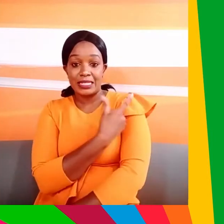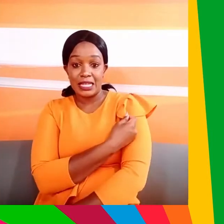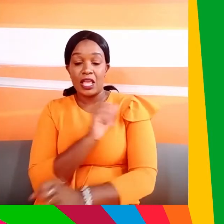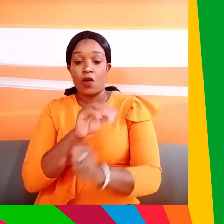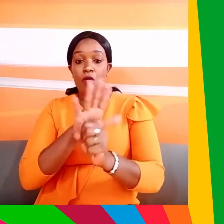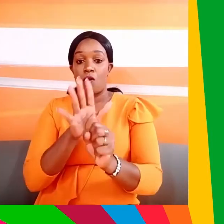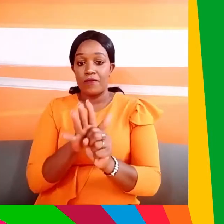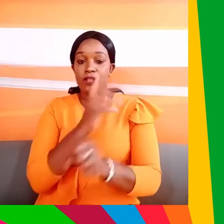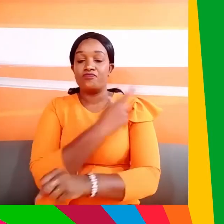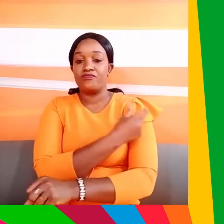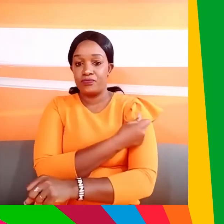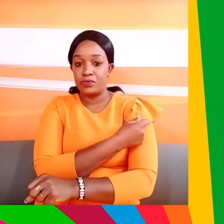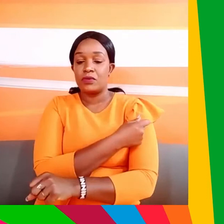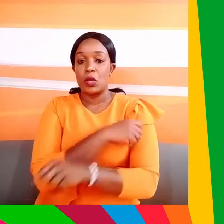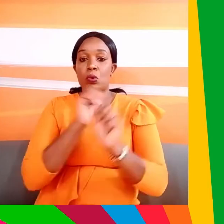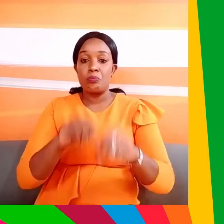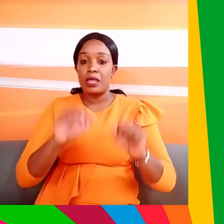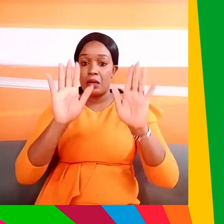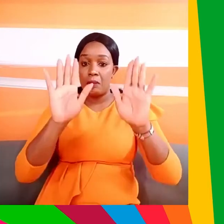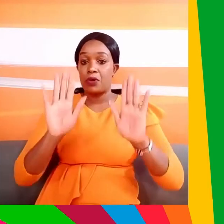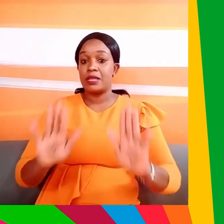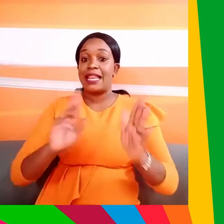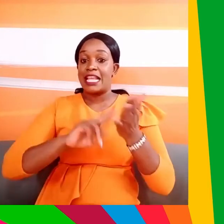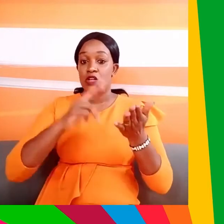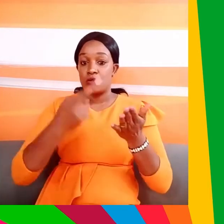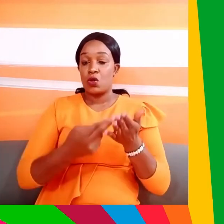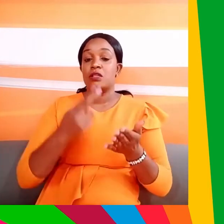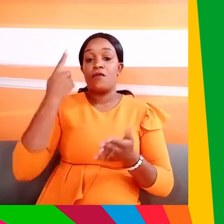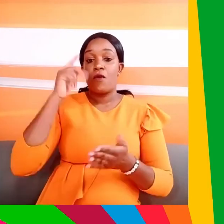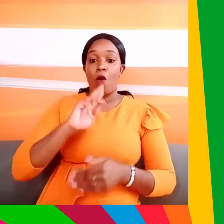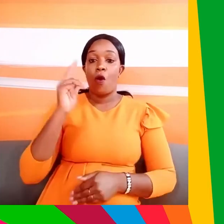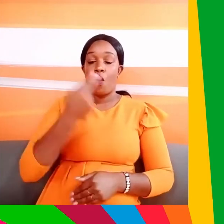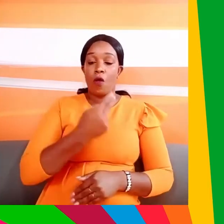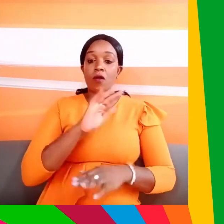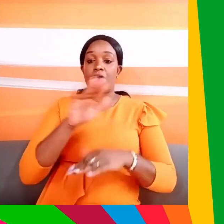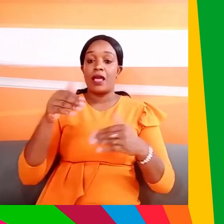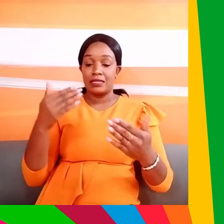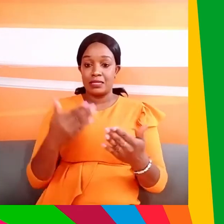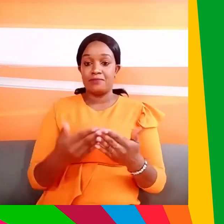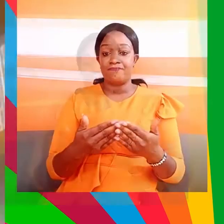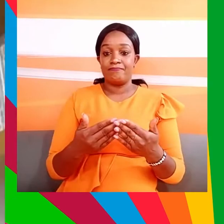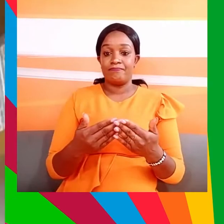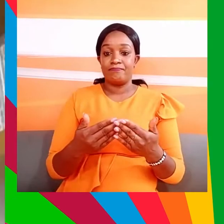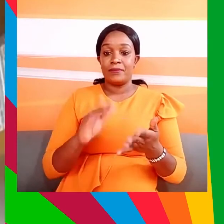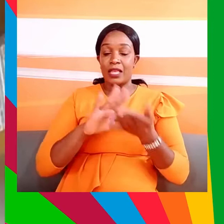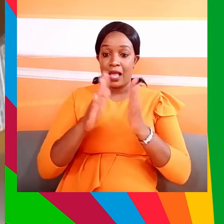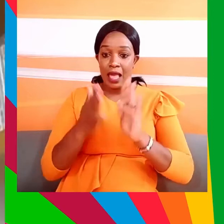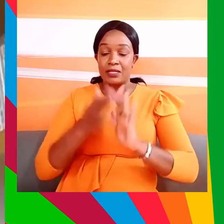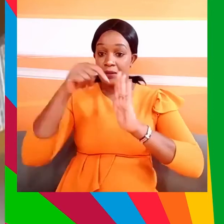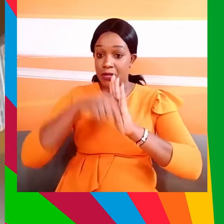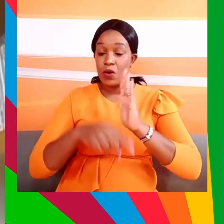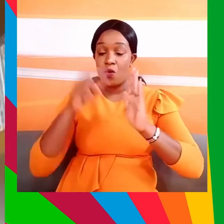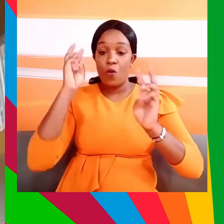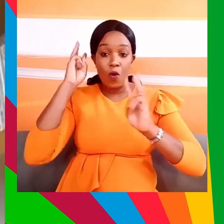a precious resource for all of us to get back to something like normality. But what's deeply worrying is